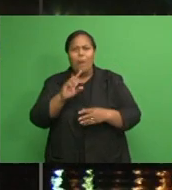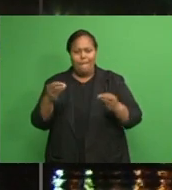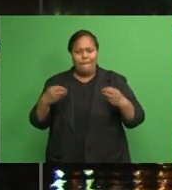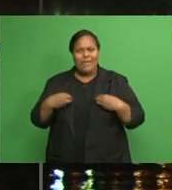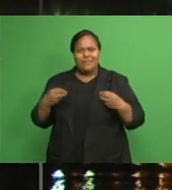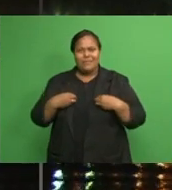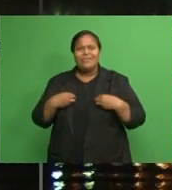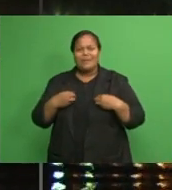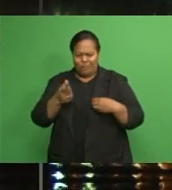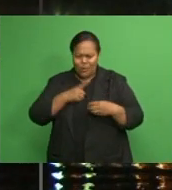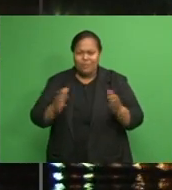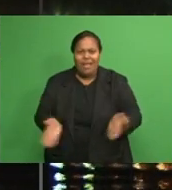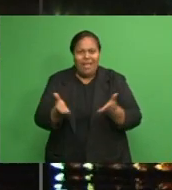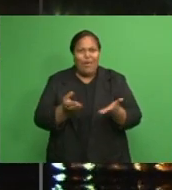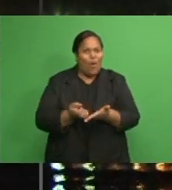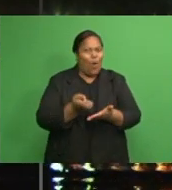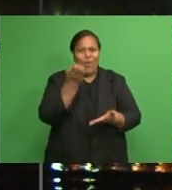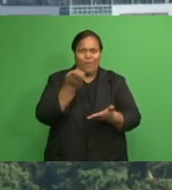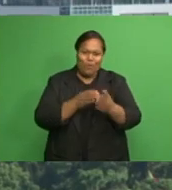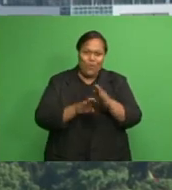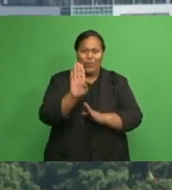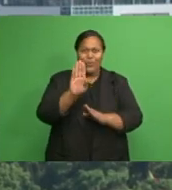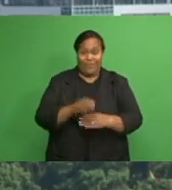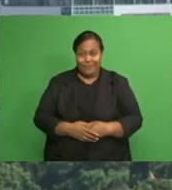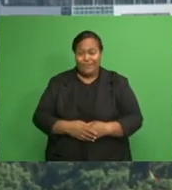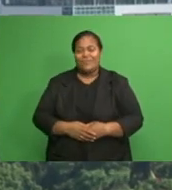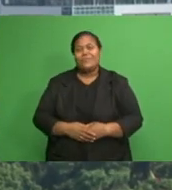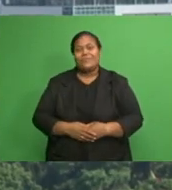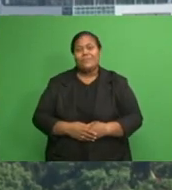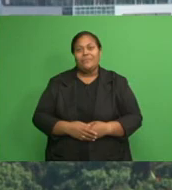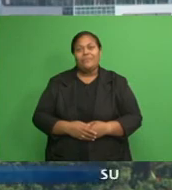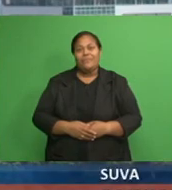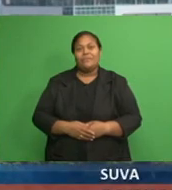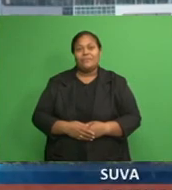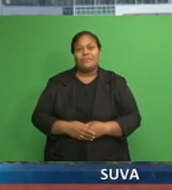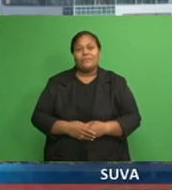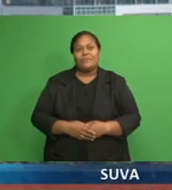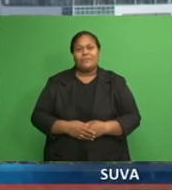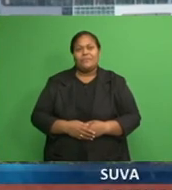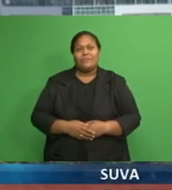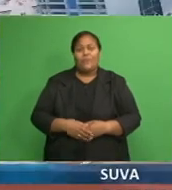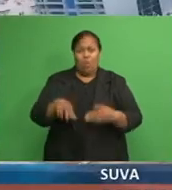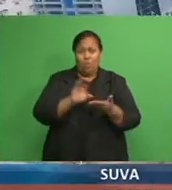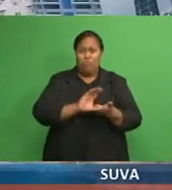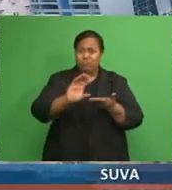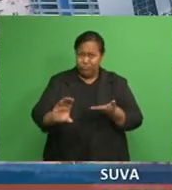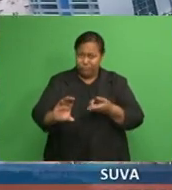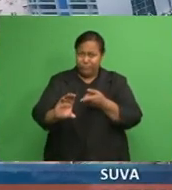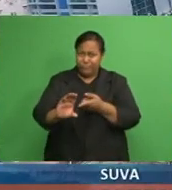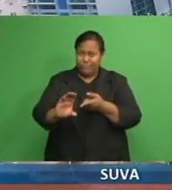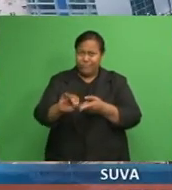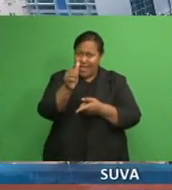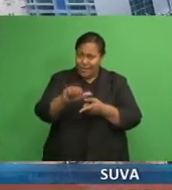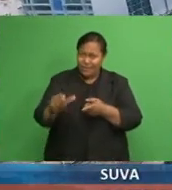drives the economy. Sainian Imboila reports. The multi-million-dollar package from the ADB is meant